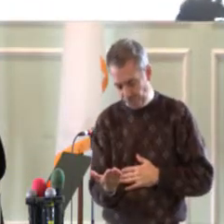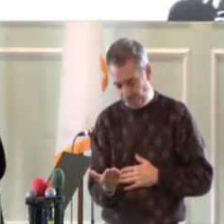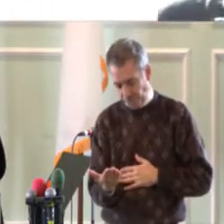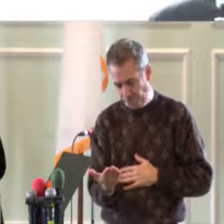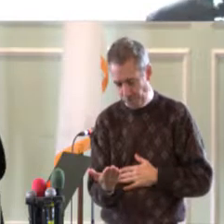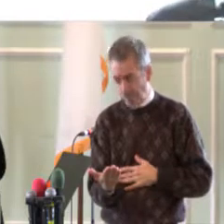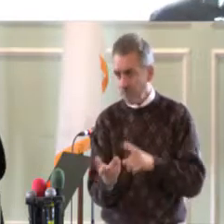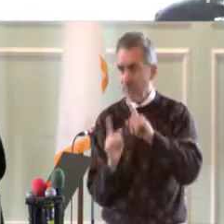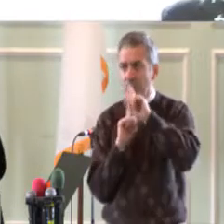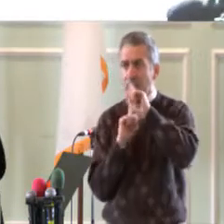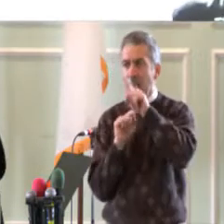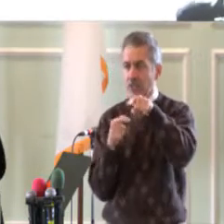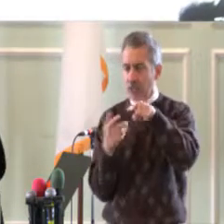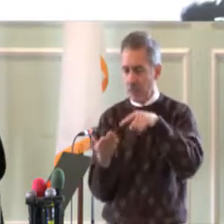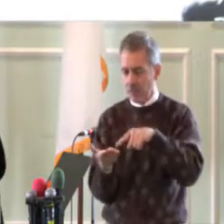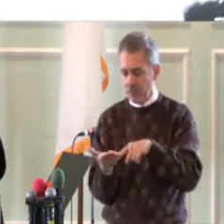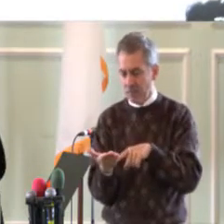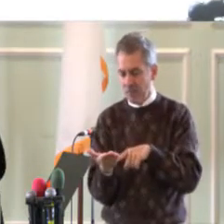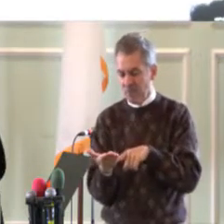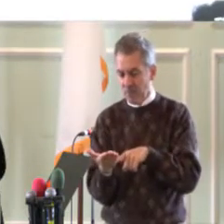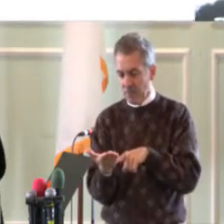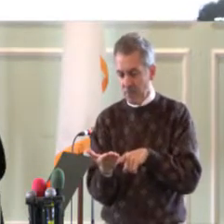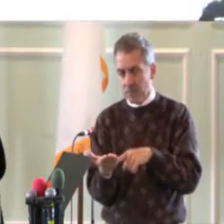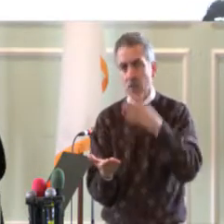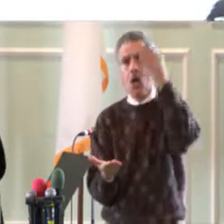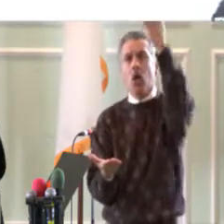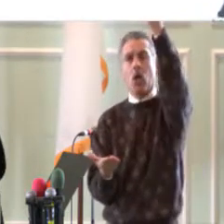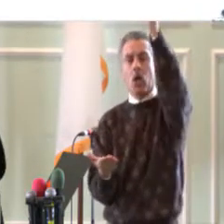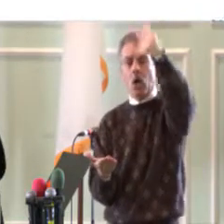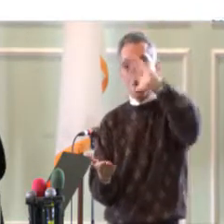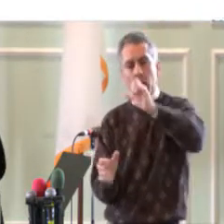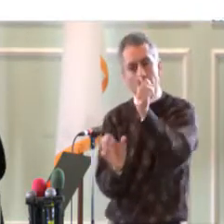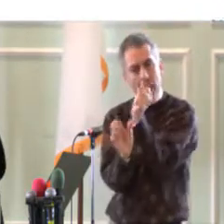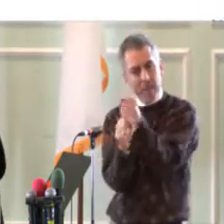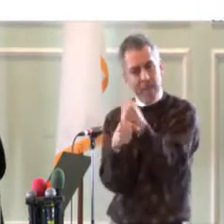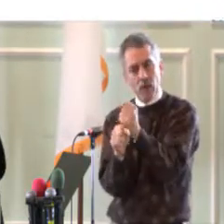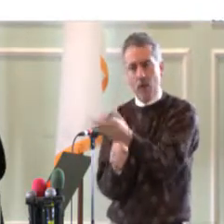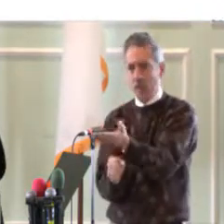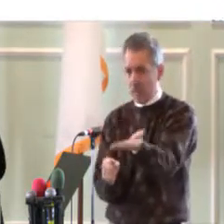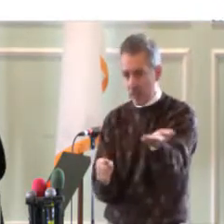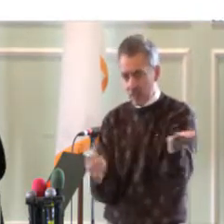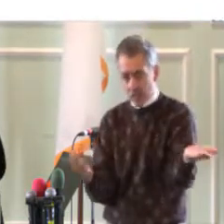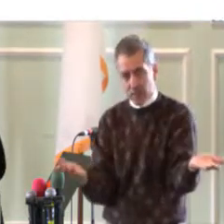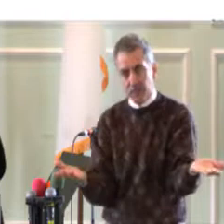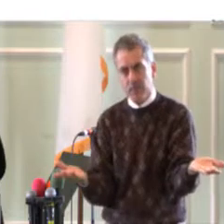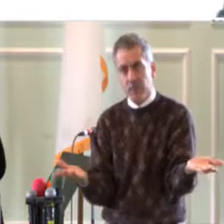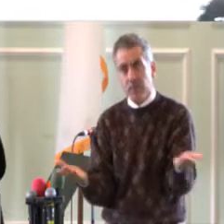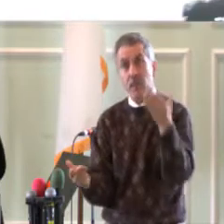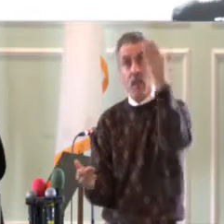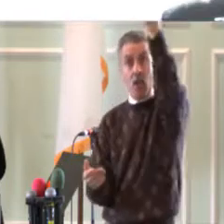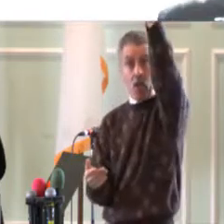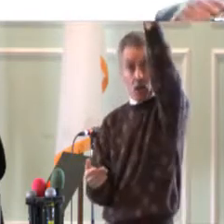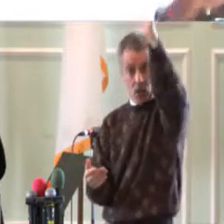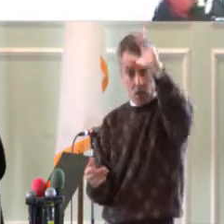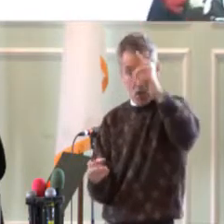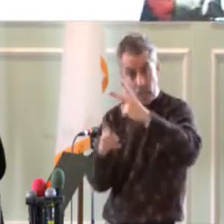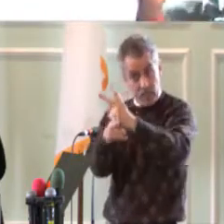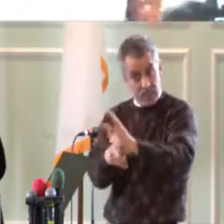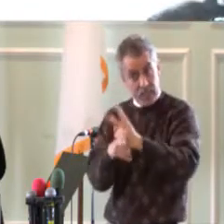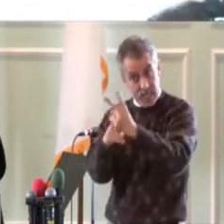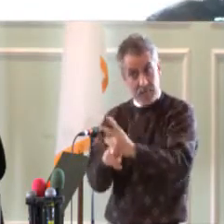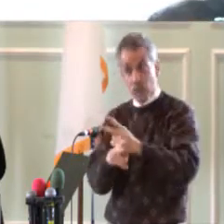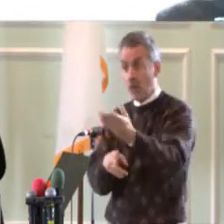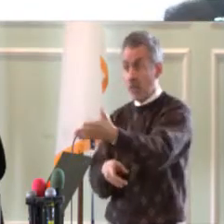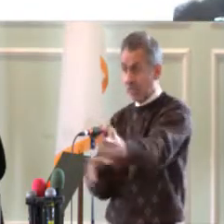The answer is, God is the one who made all these things. God is the one who keeps all these